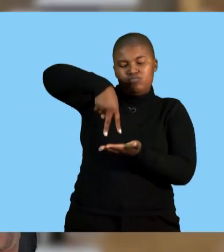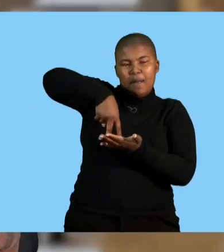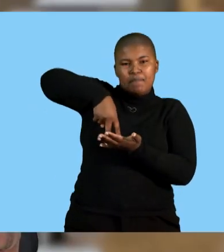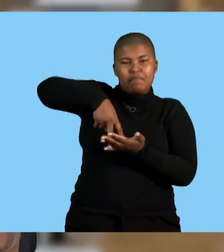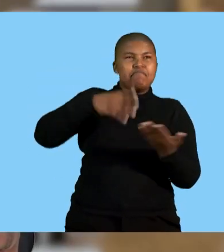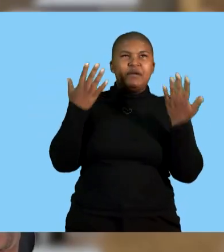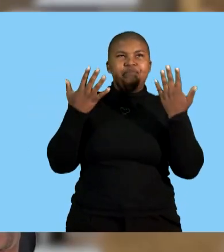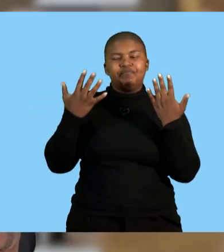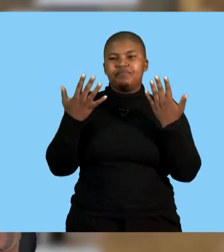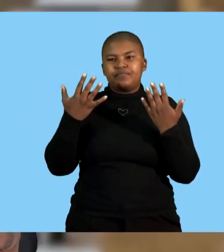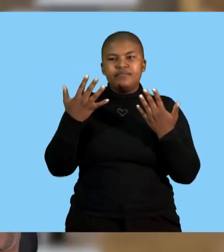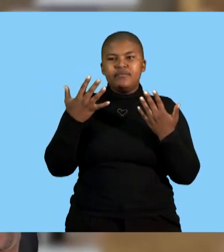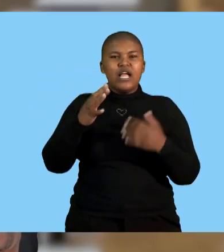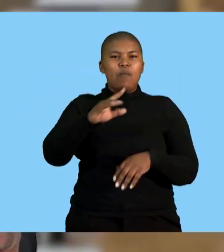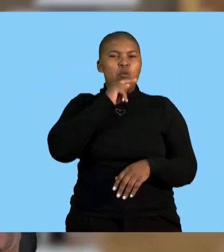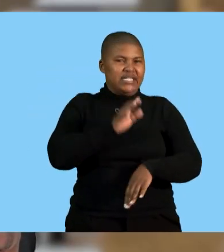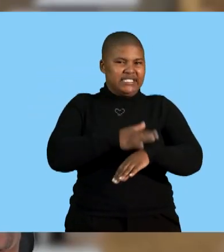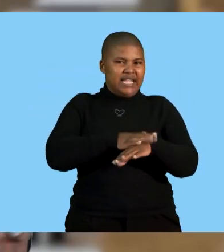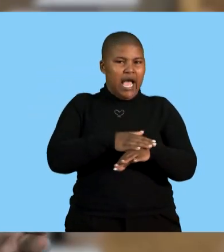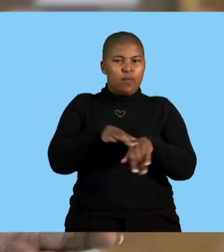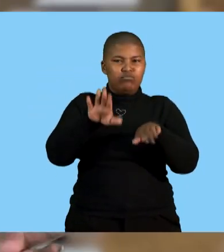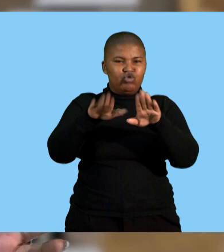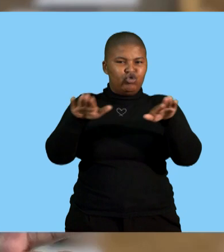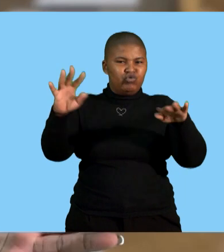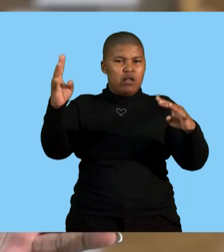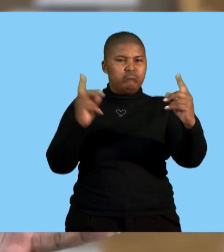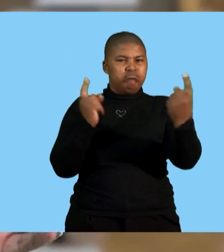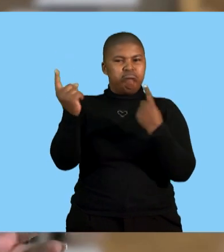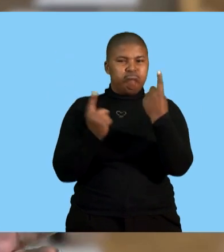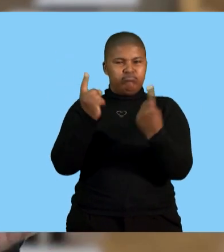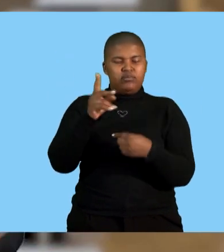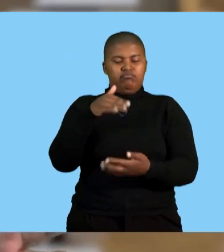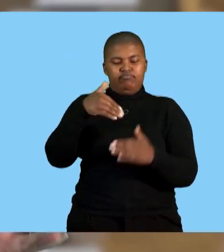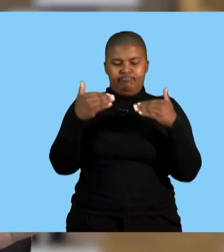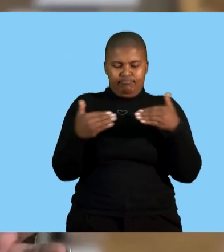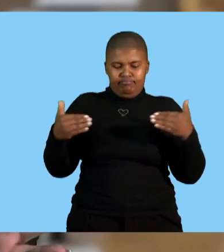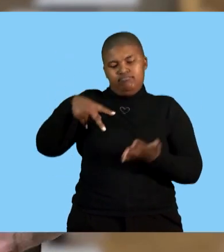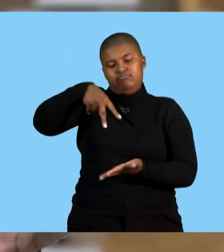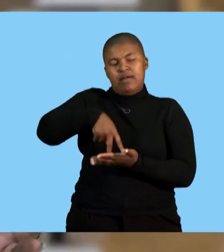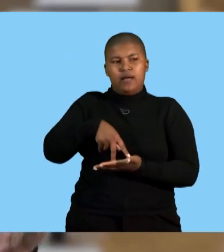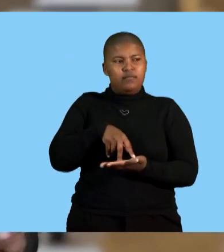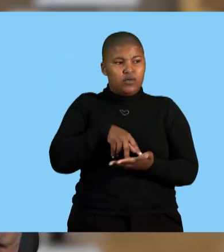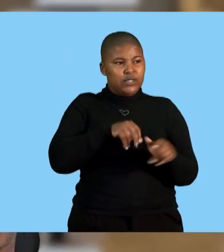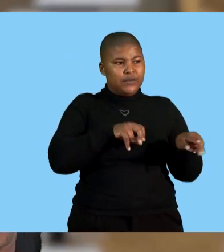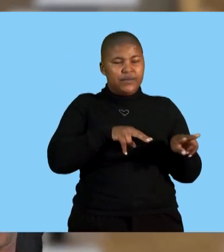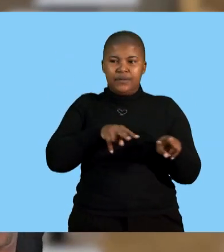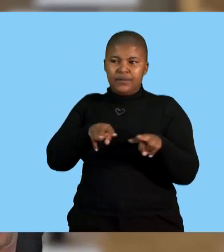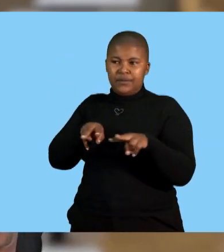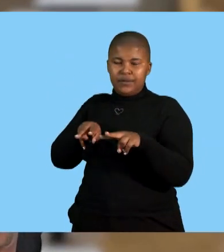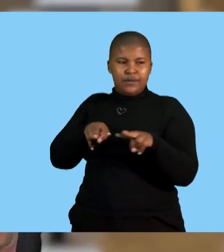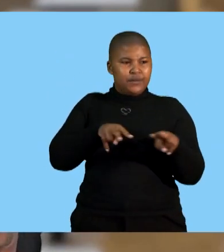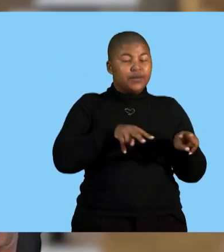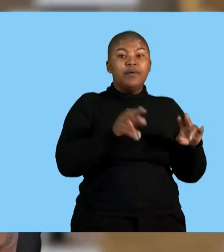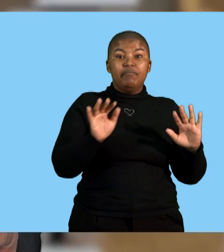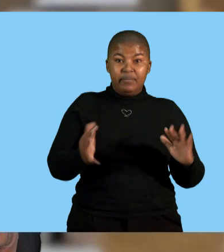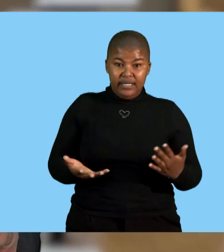during arrival time and observe the learners by just looking. That's the survey. And then